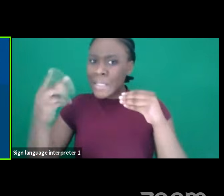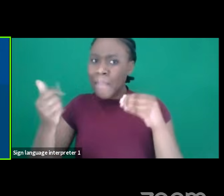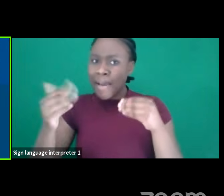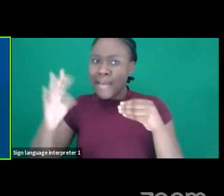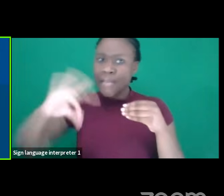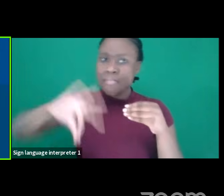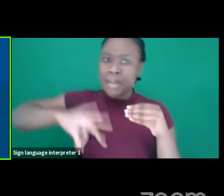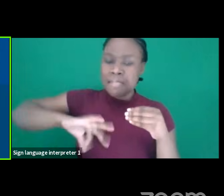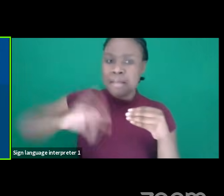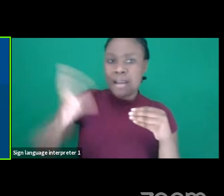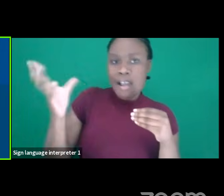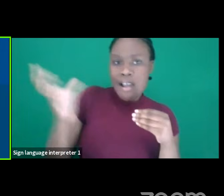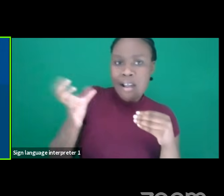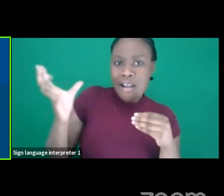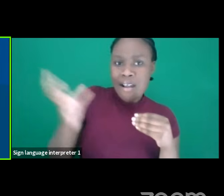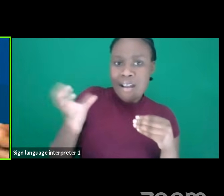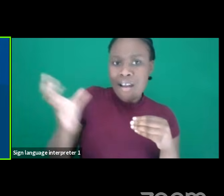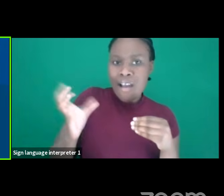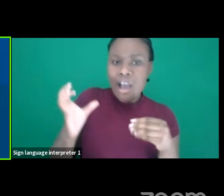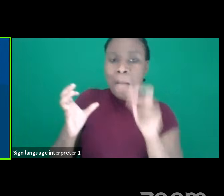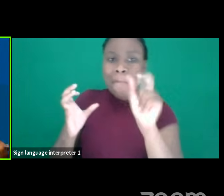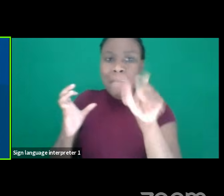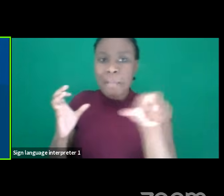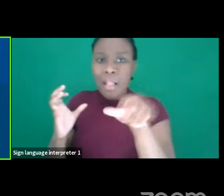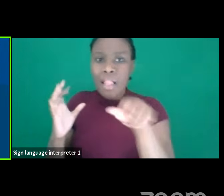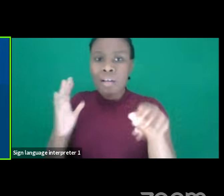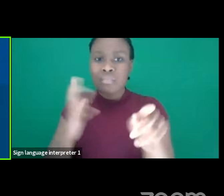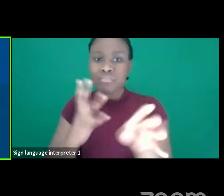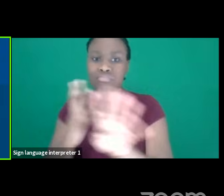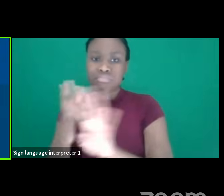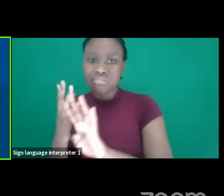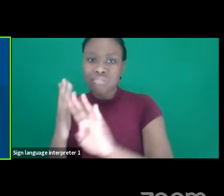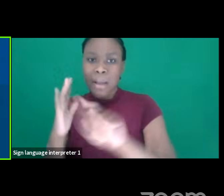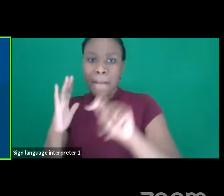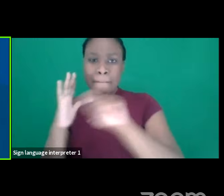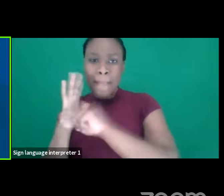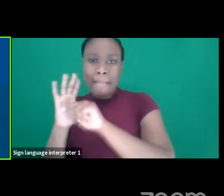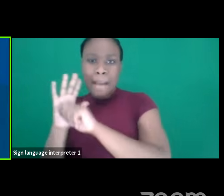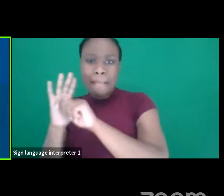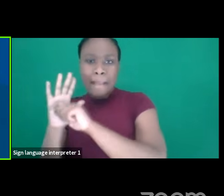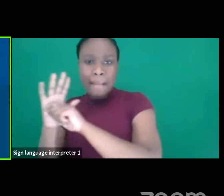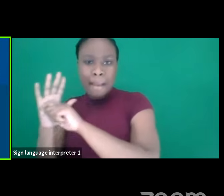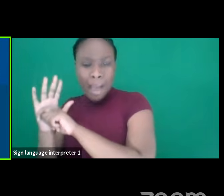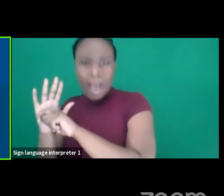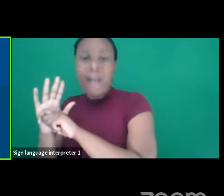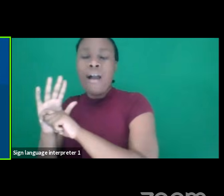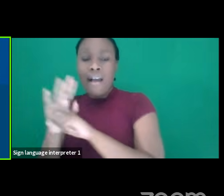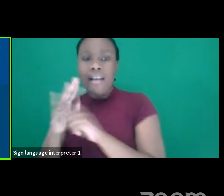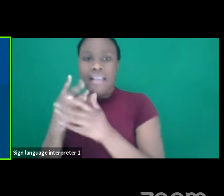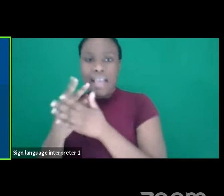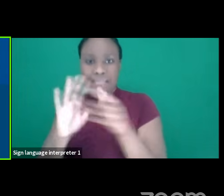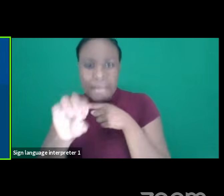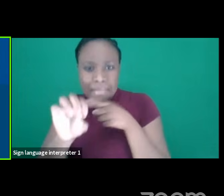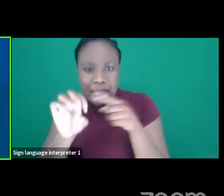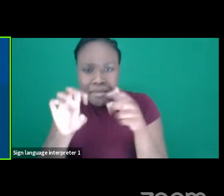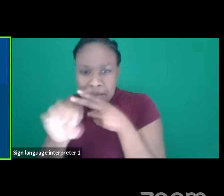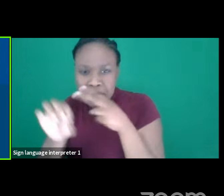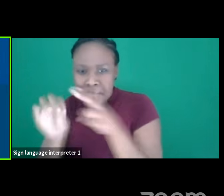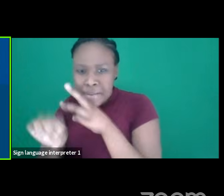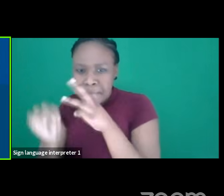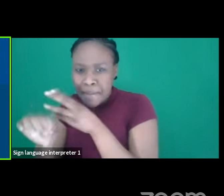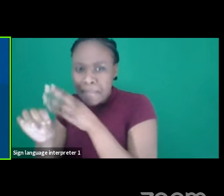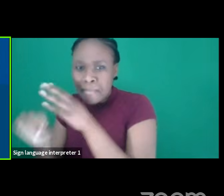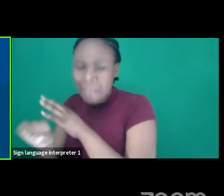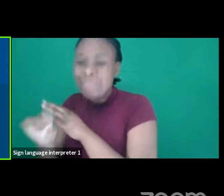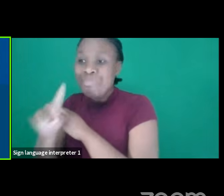and traders are engaging in, and then bring all of that into our systems so that we are